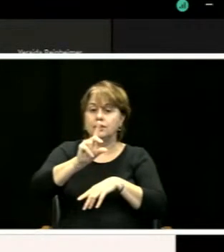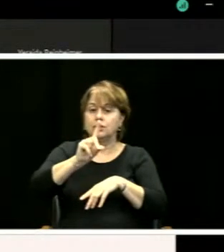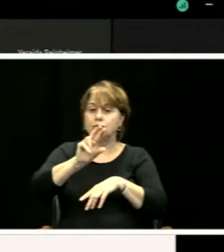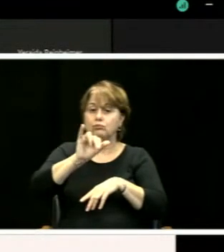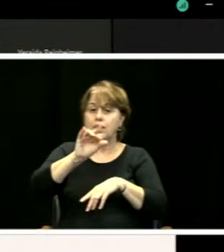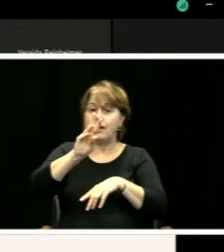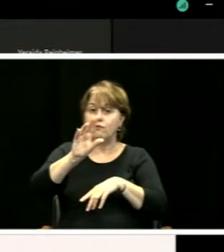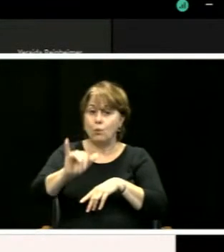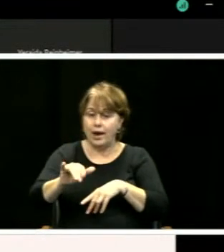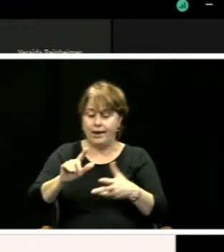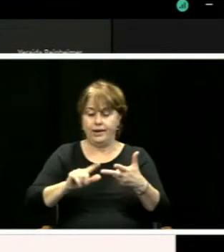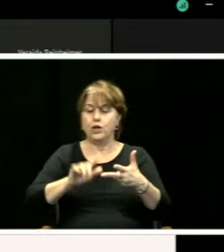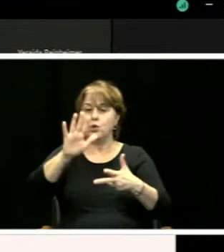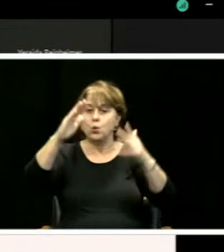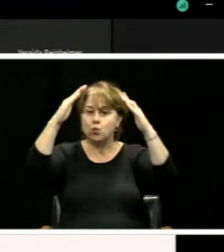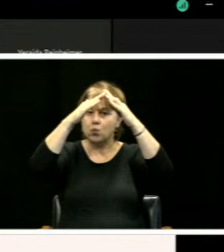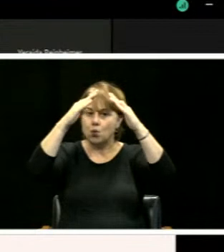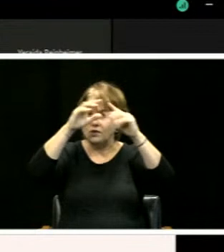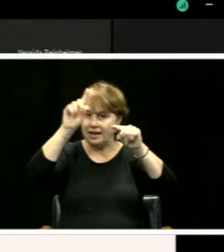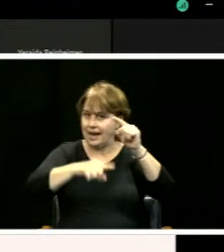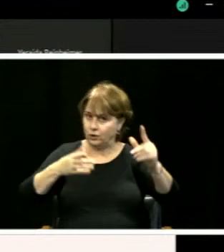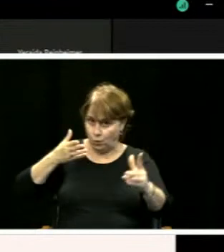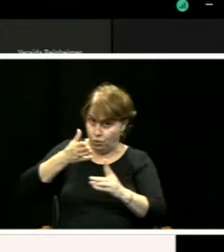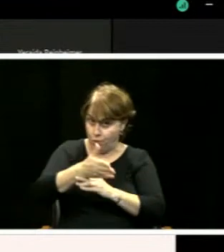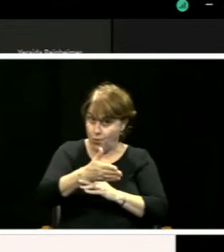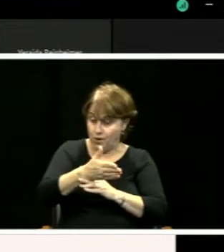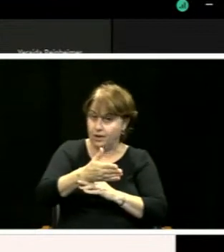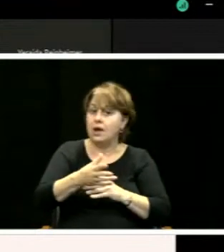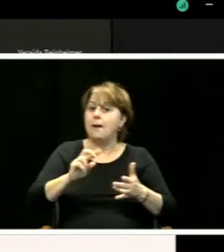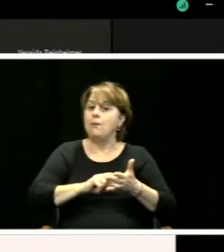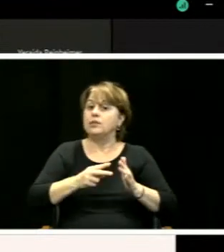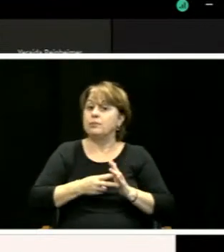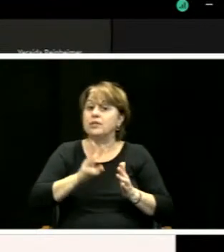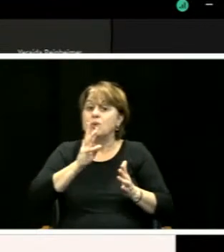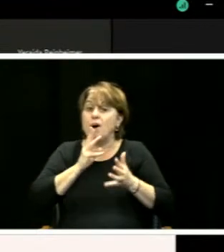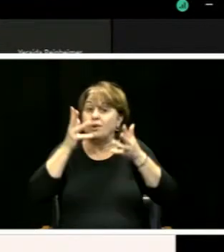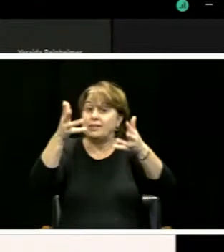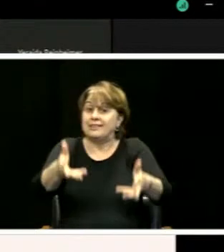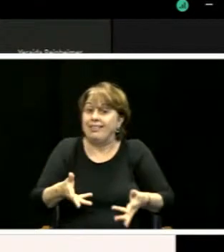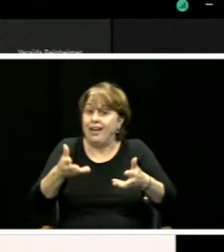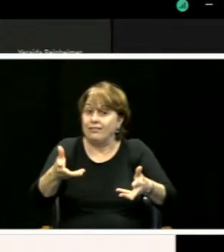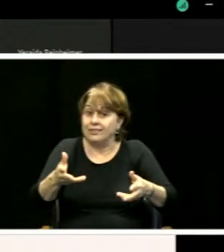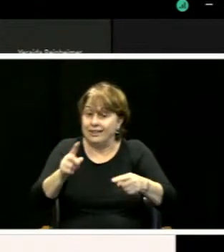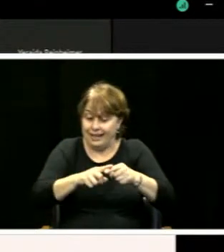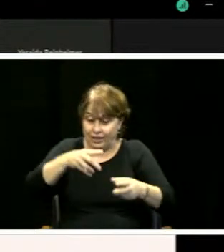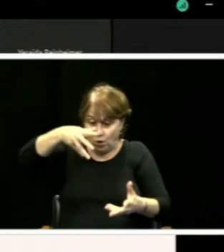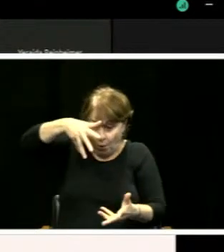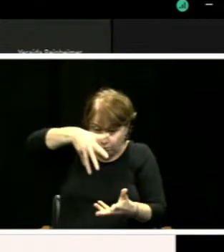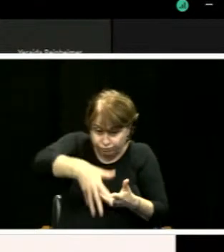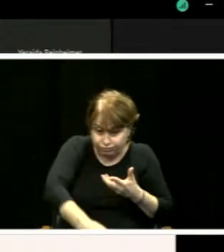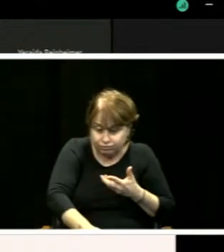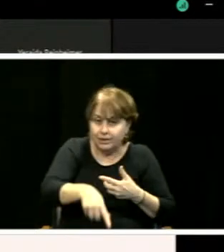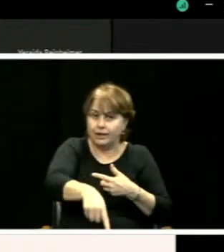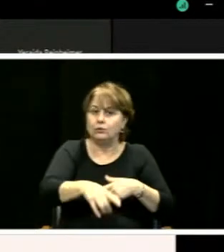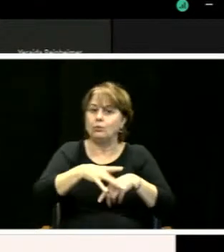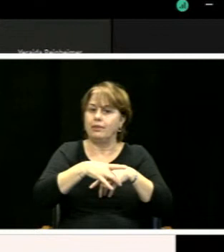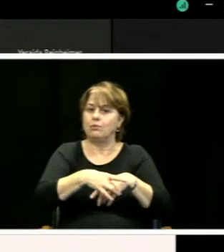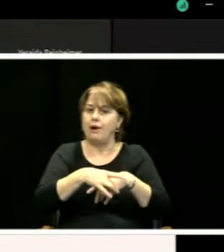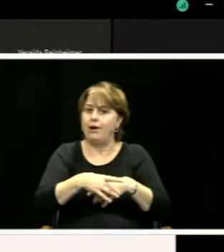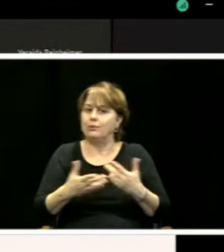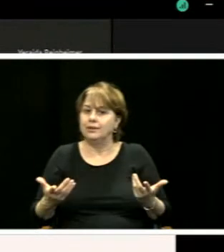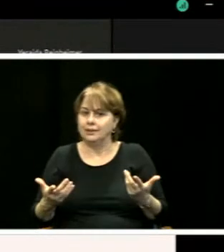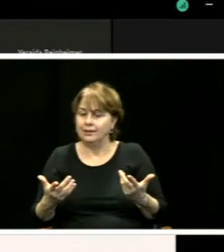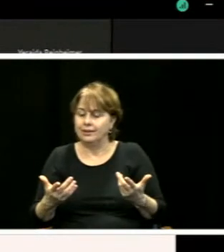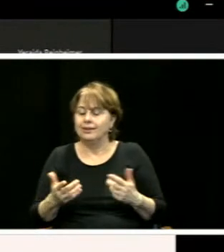impervious area. When there's a high amount of it, there's nowhere for the water to be able to percolate into the ground in areas such as grass. So because